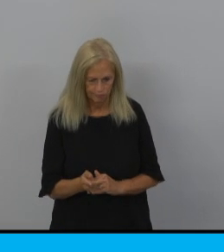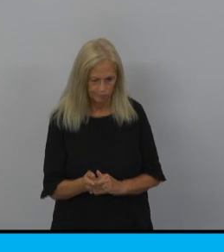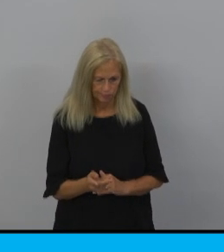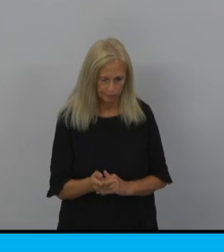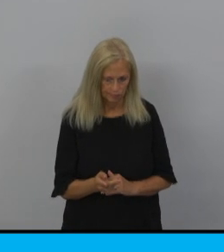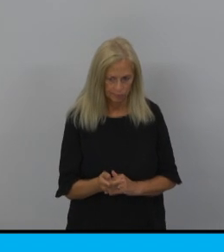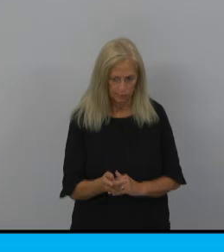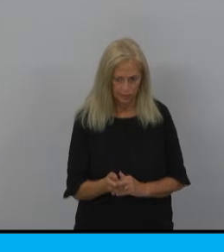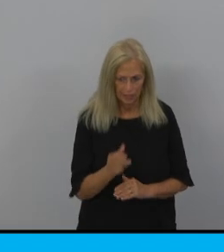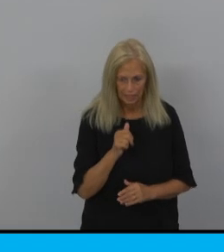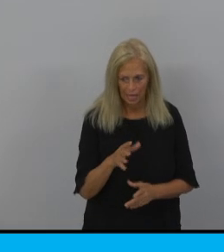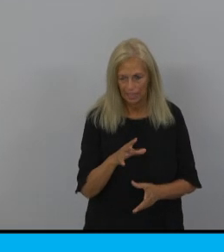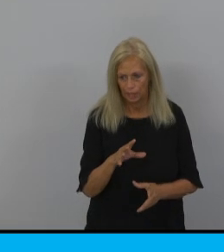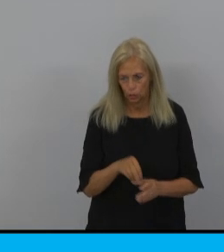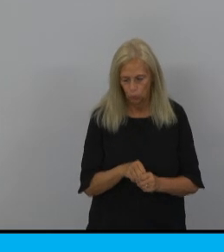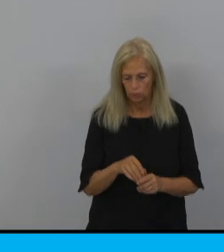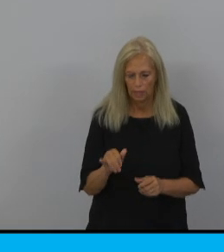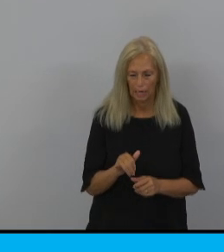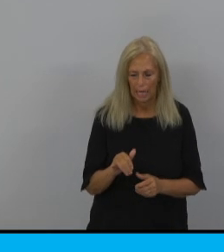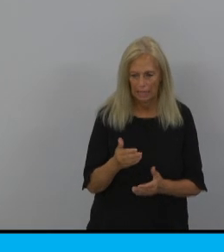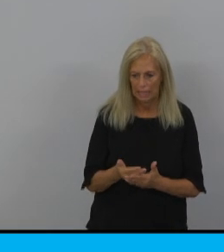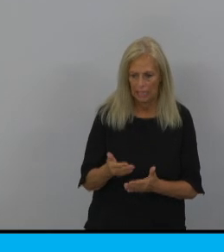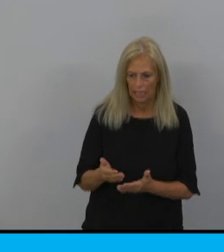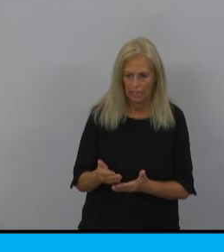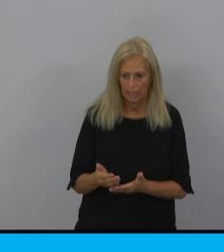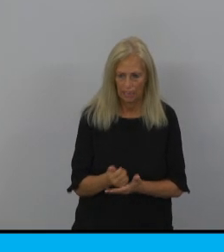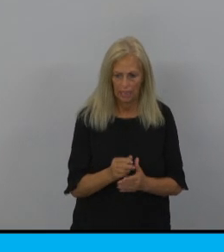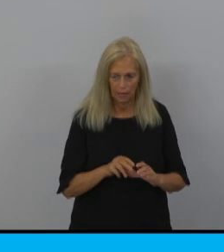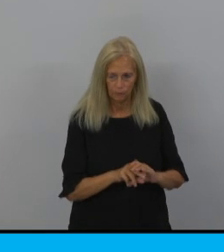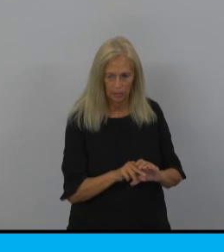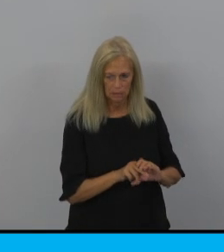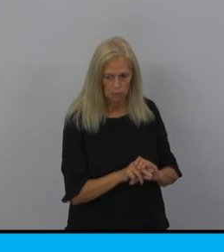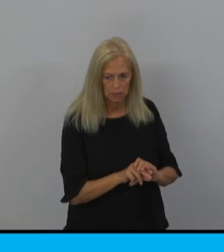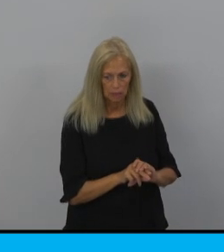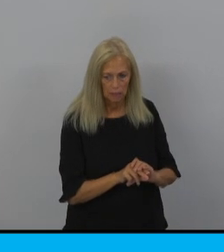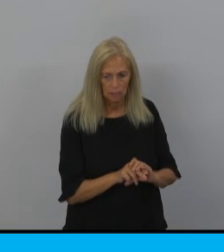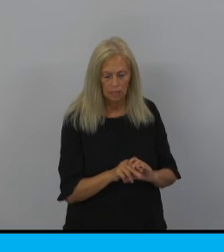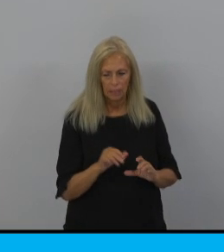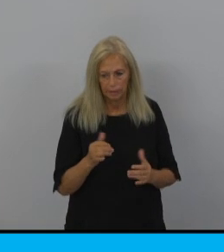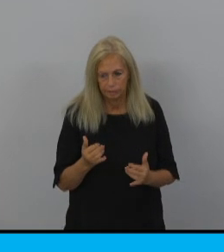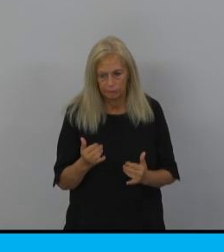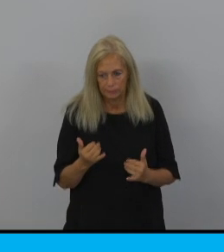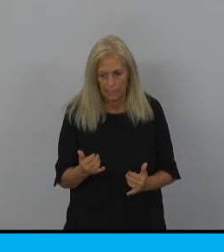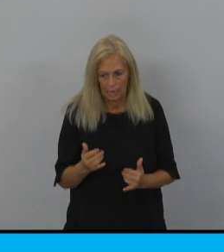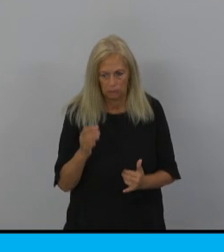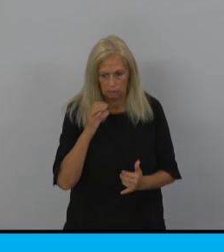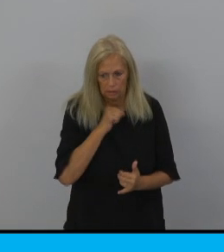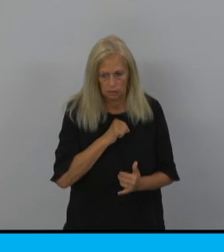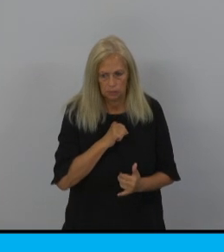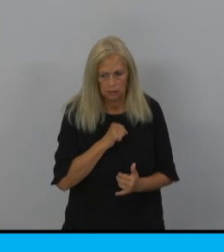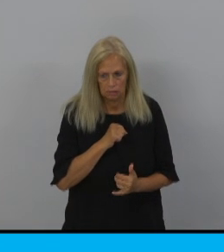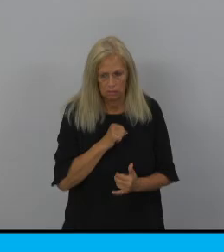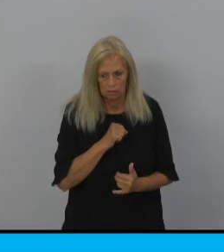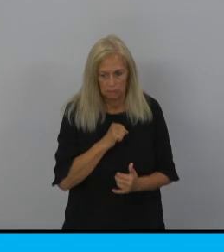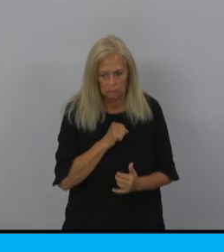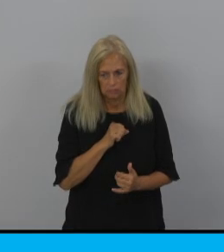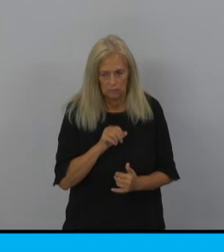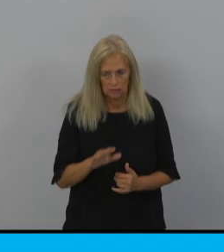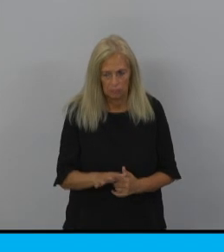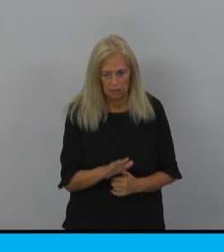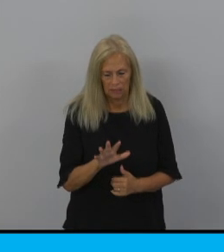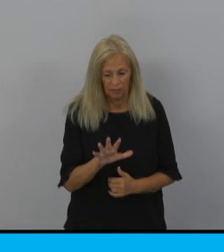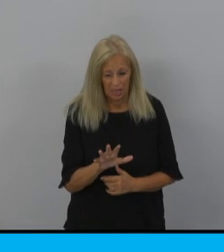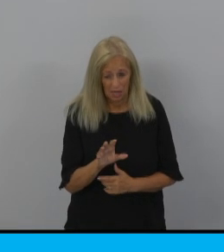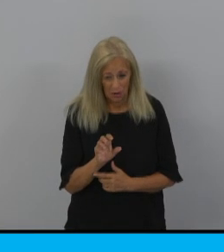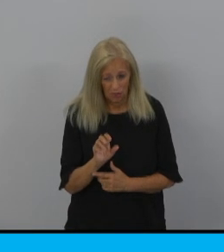just not including like the investment income going down, which is just an estimate at this point, is about